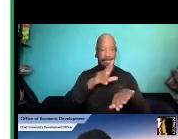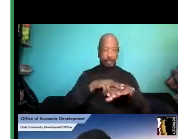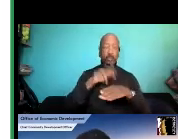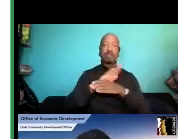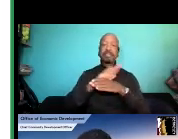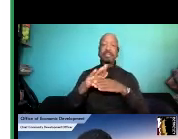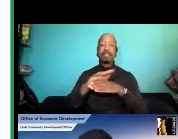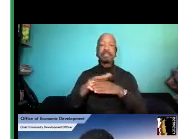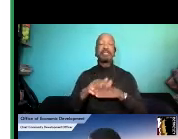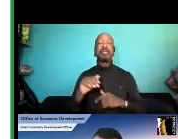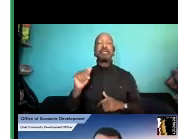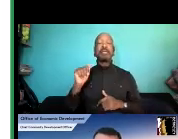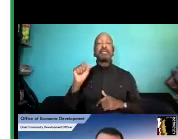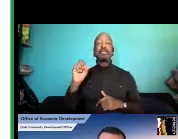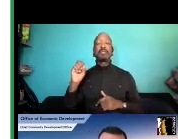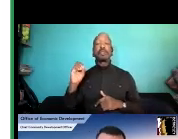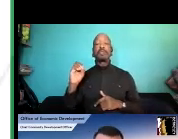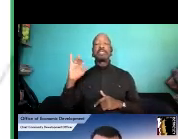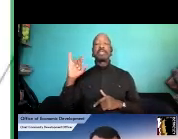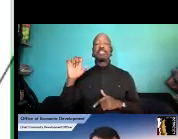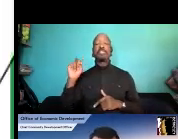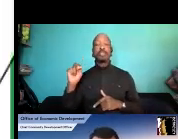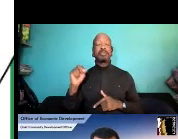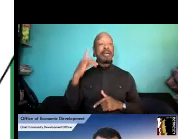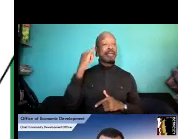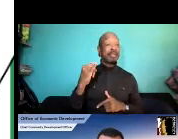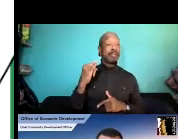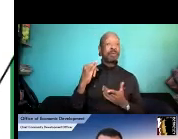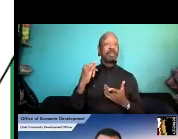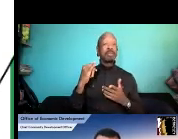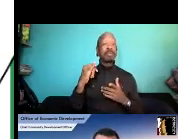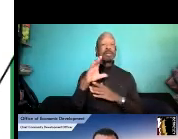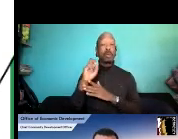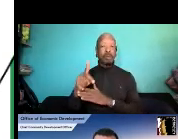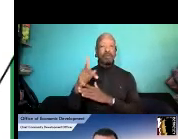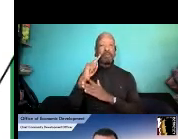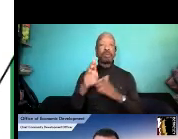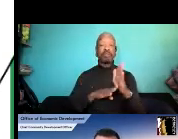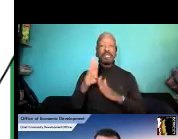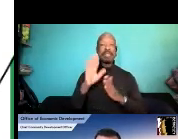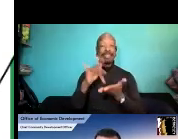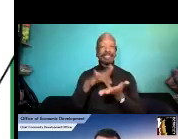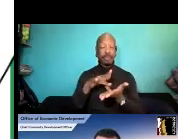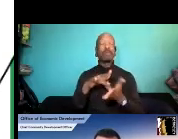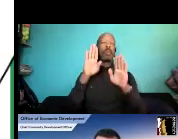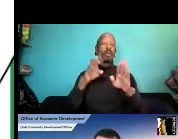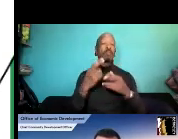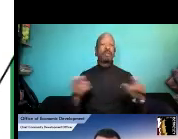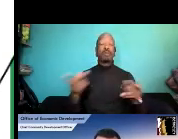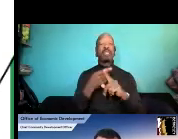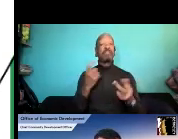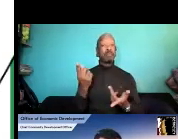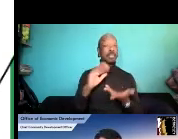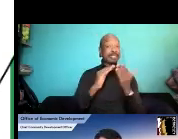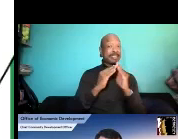Association of Worker Cooperatives. The California Center for Cooperative Development is also another great resource. They're based out of Davis, but they work